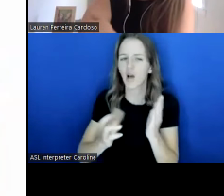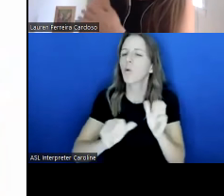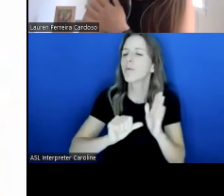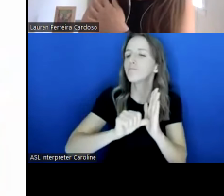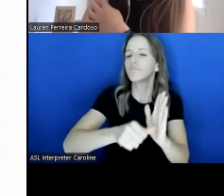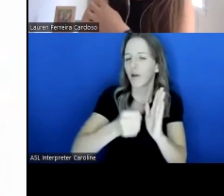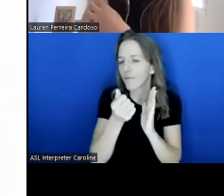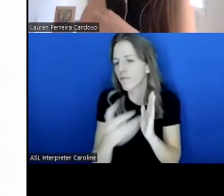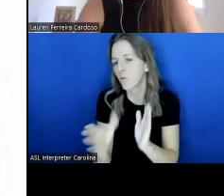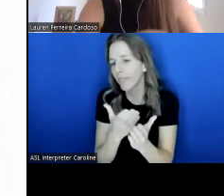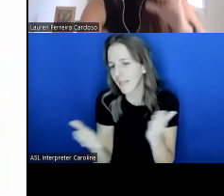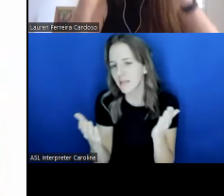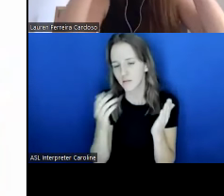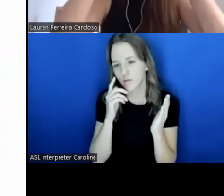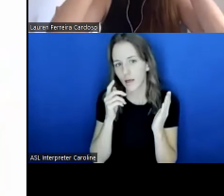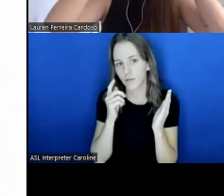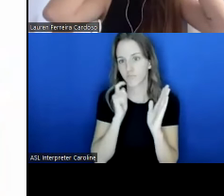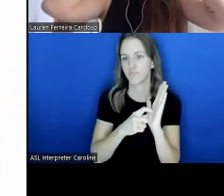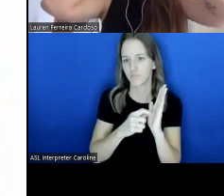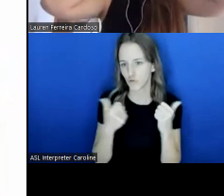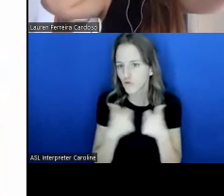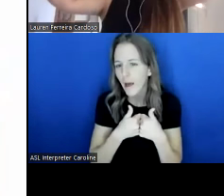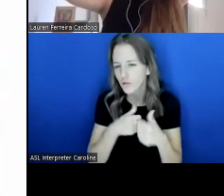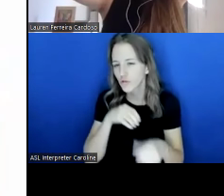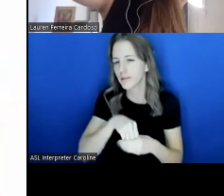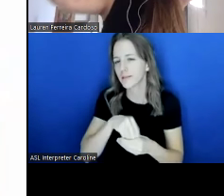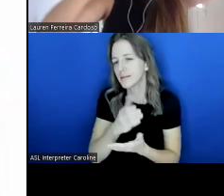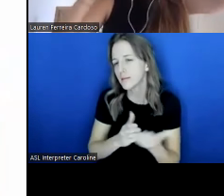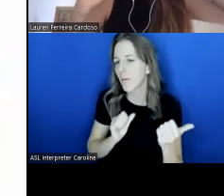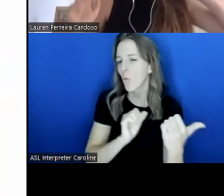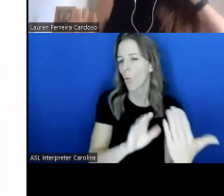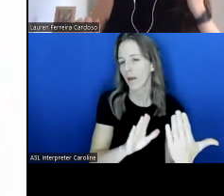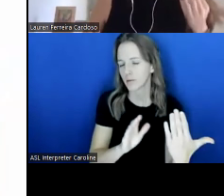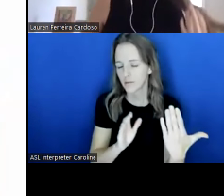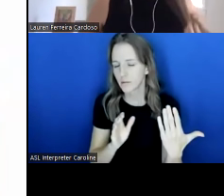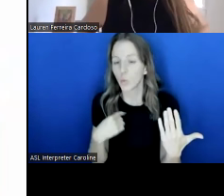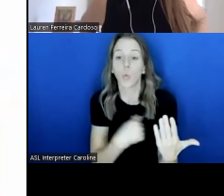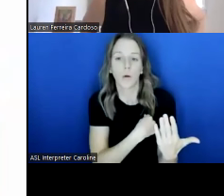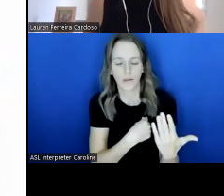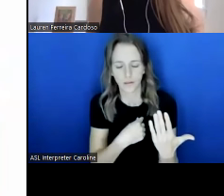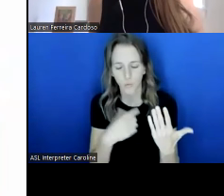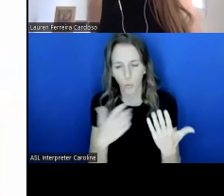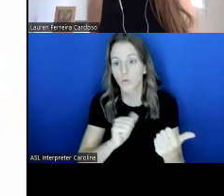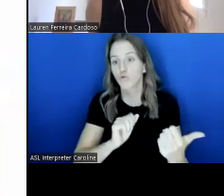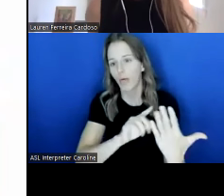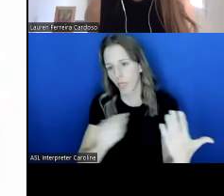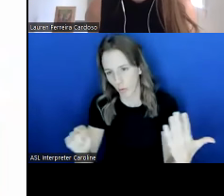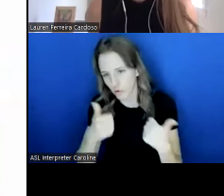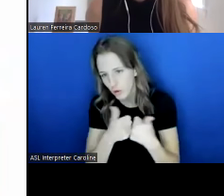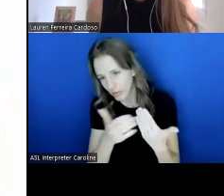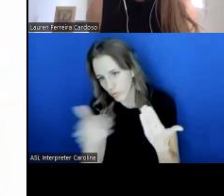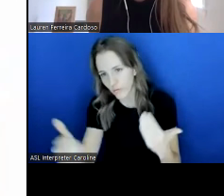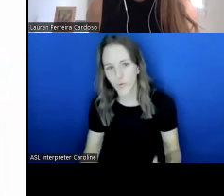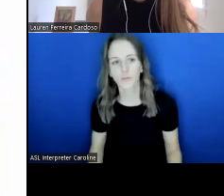things that we found were challenges and some of the ways that we're trying to address those challenges moving forward. So